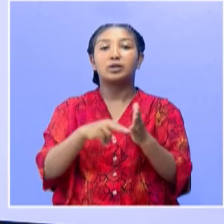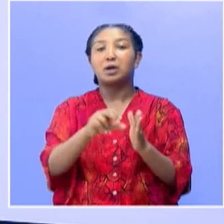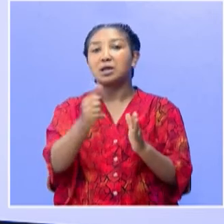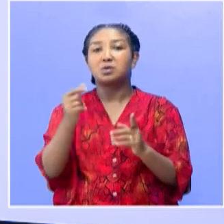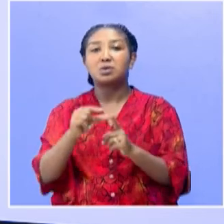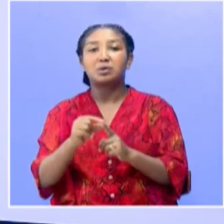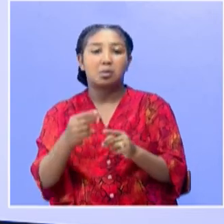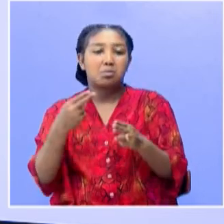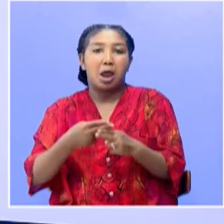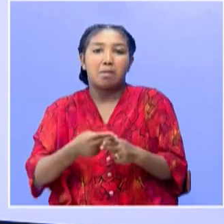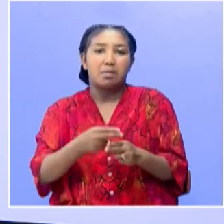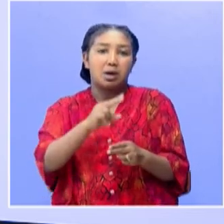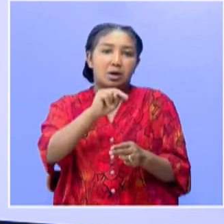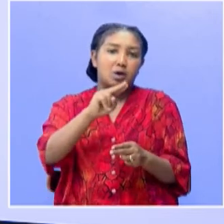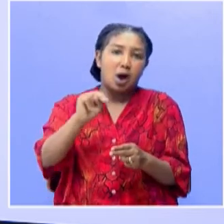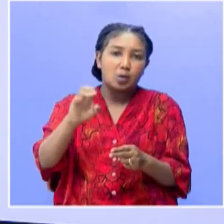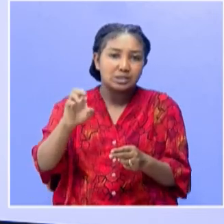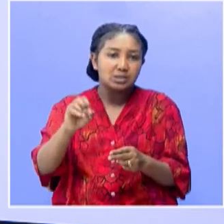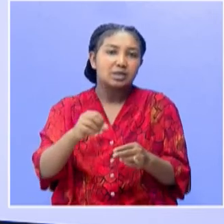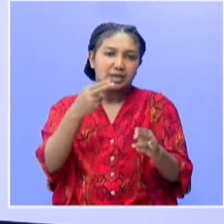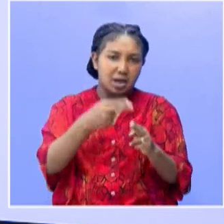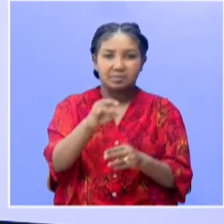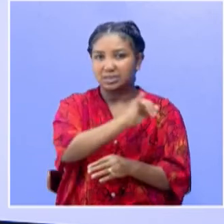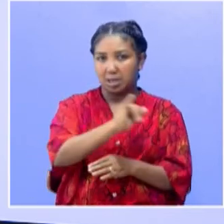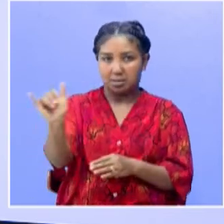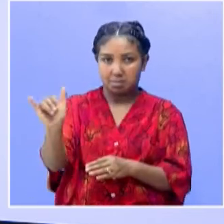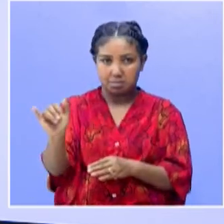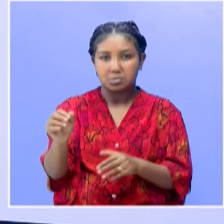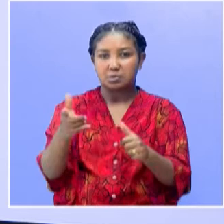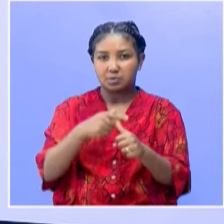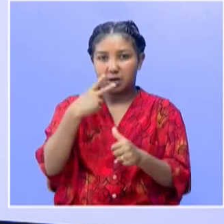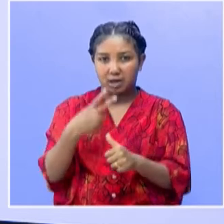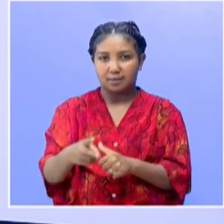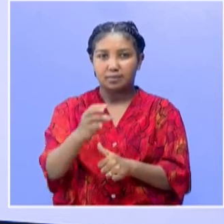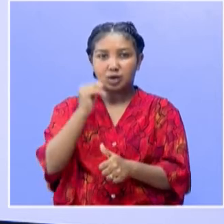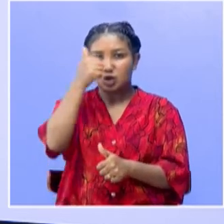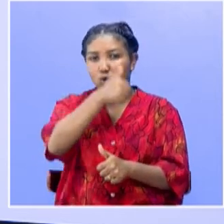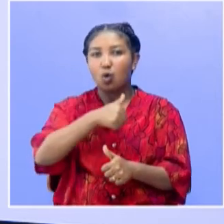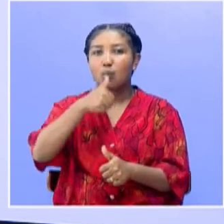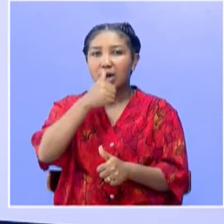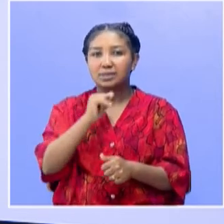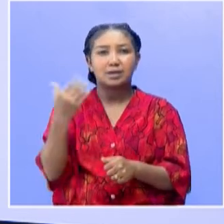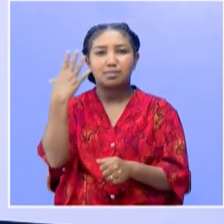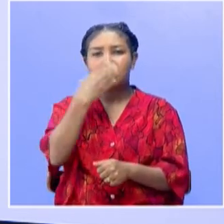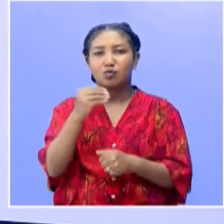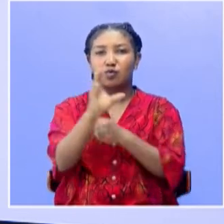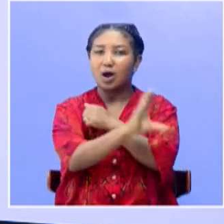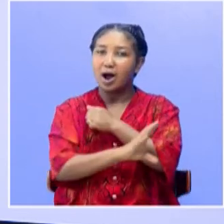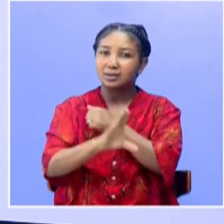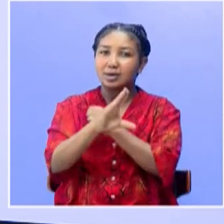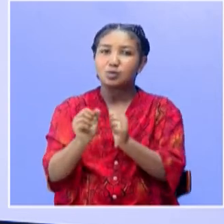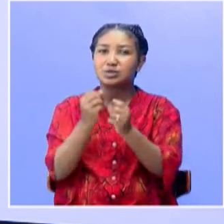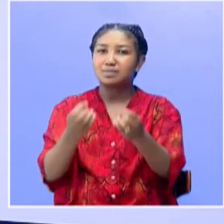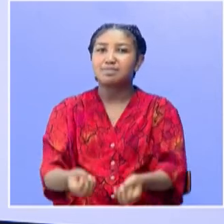other words, name. Okay. Now let us see this sentence. The first one. Ethiopia is a beautiful country